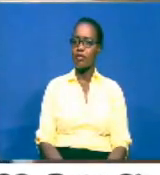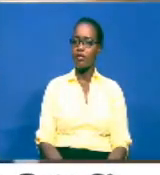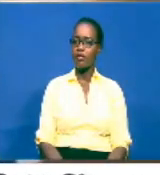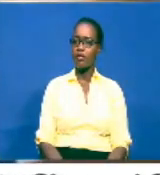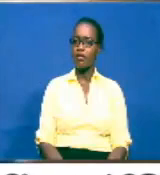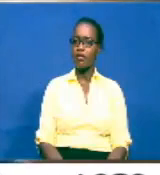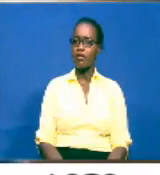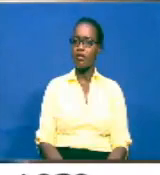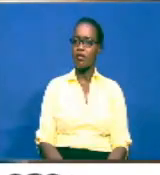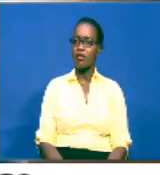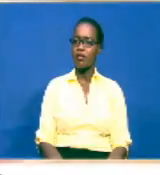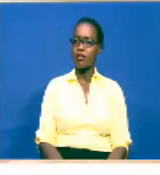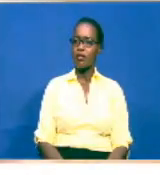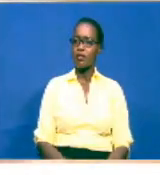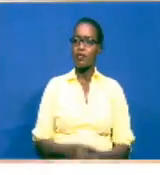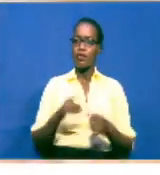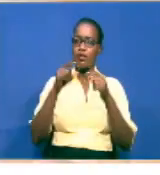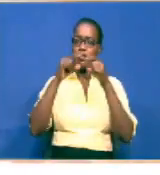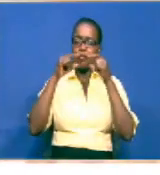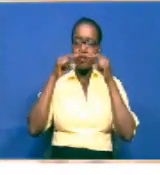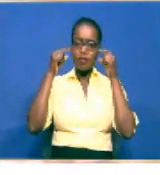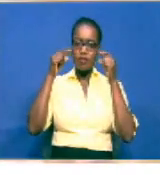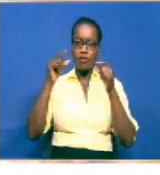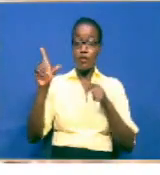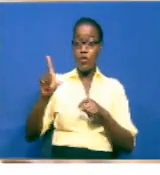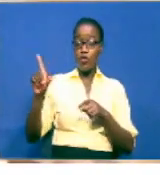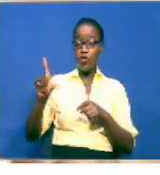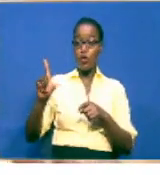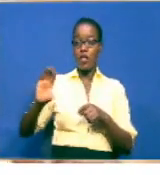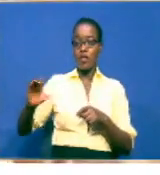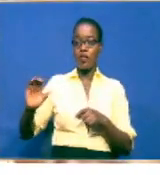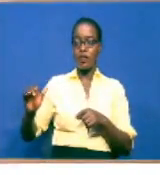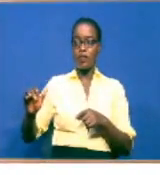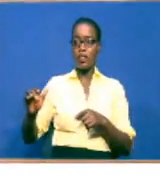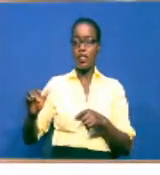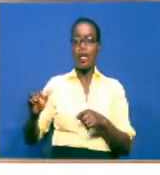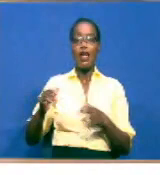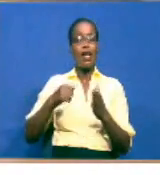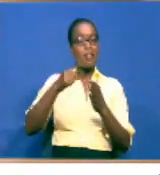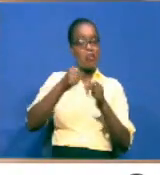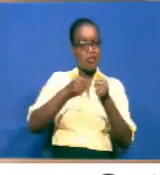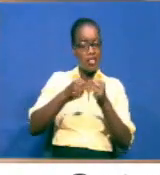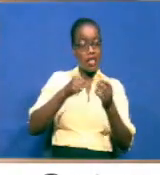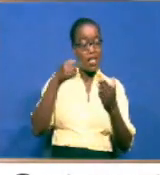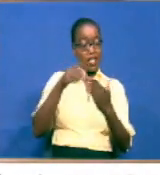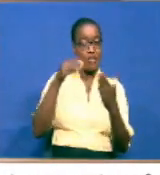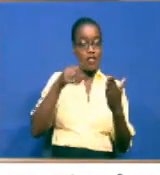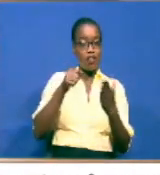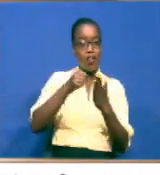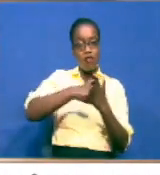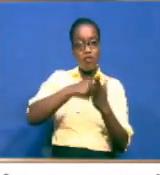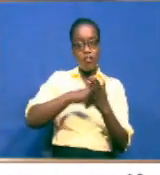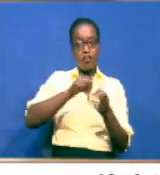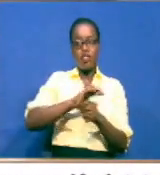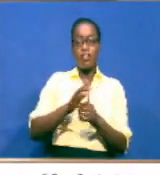ability to make face masks for residents of Lugari constituency as the fight against COVID-19 intensifies.